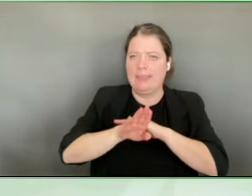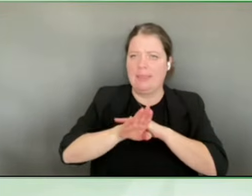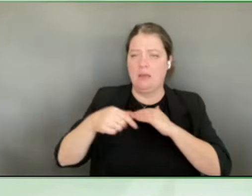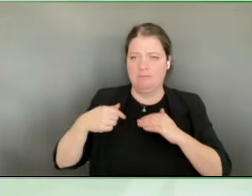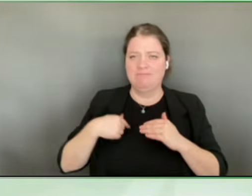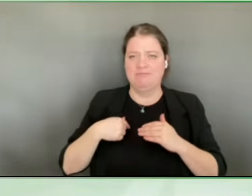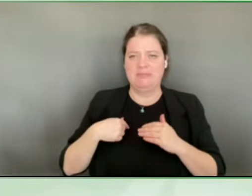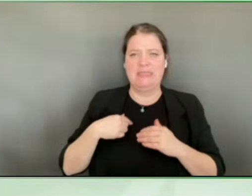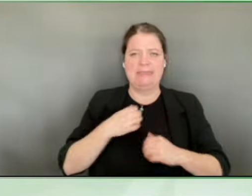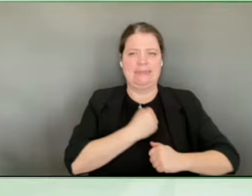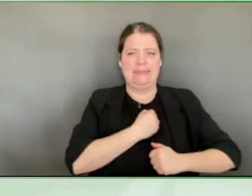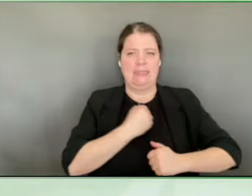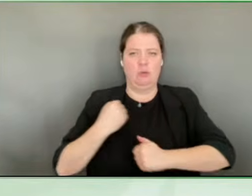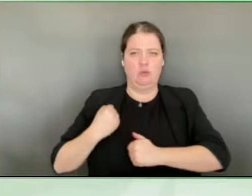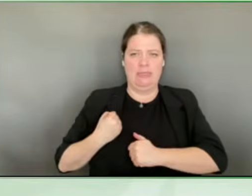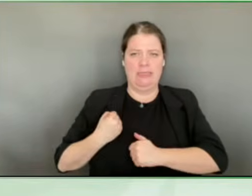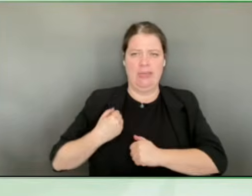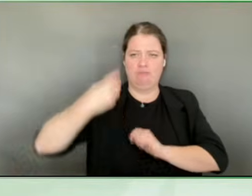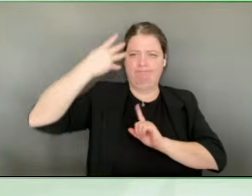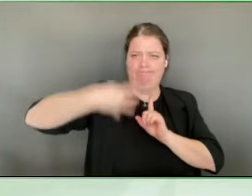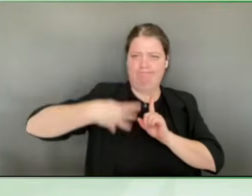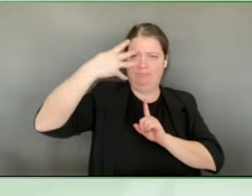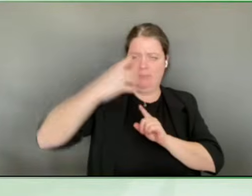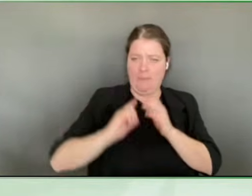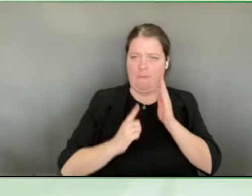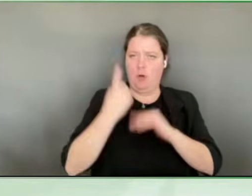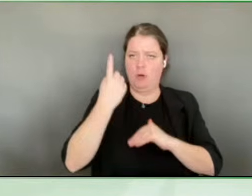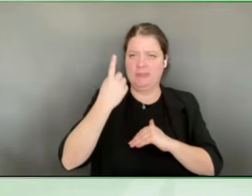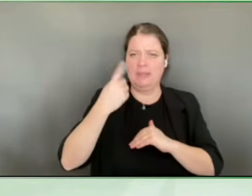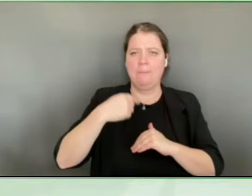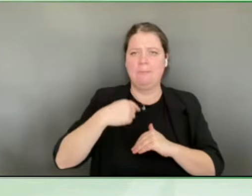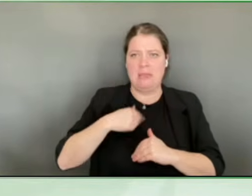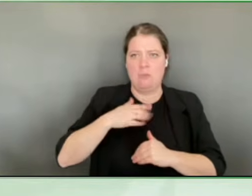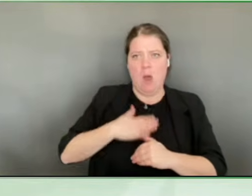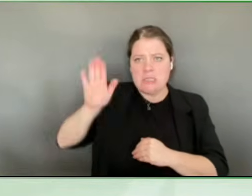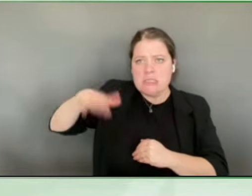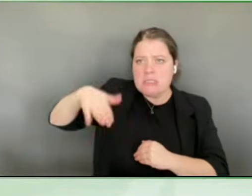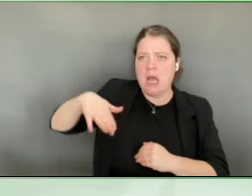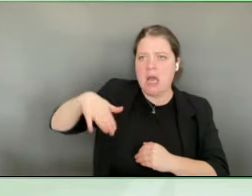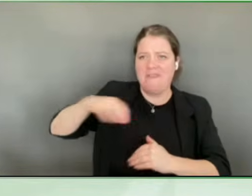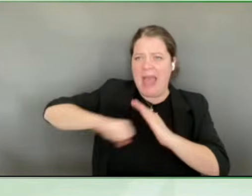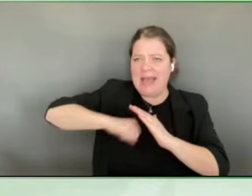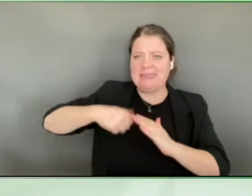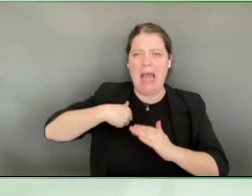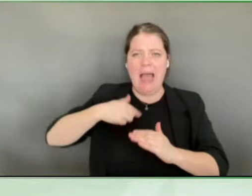very restrained. And yes, when I speak to my boss, I probably swear less